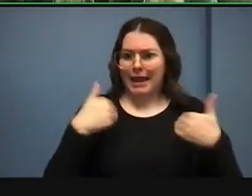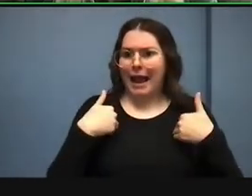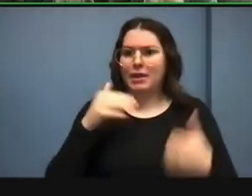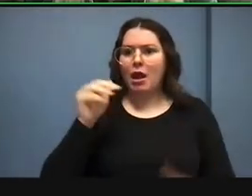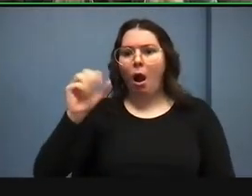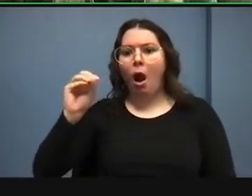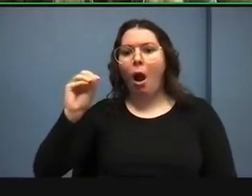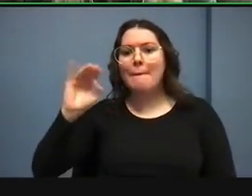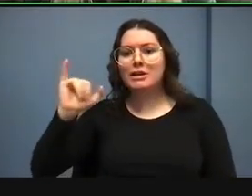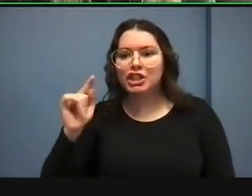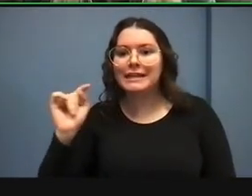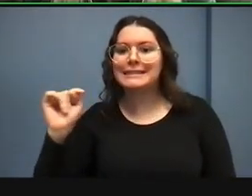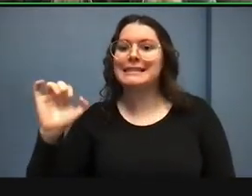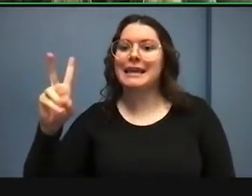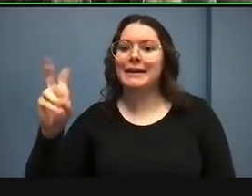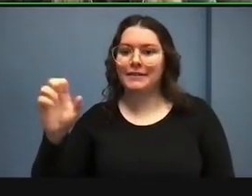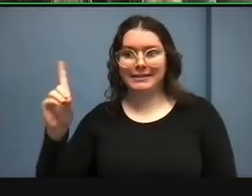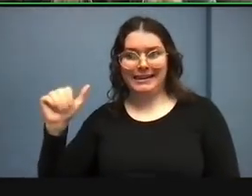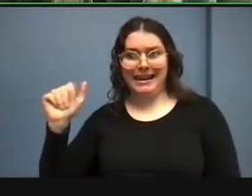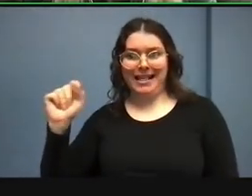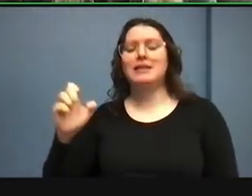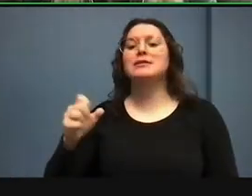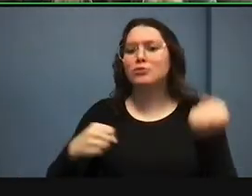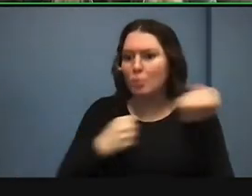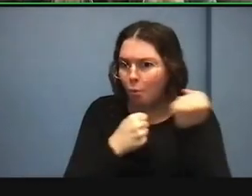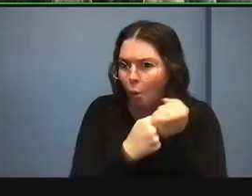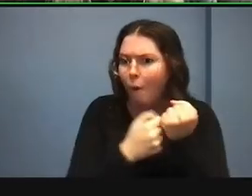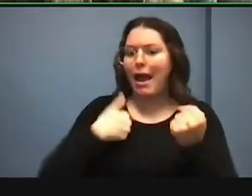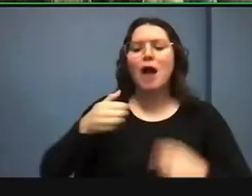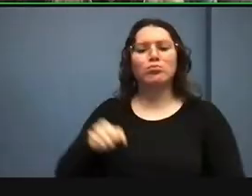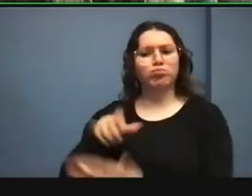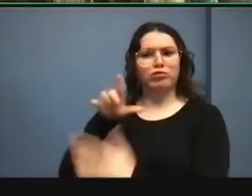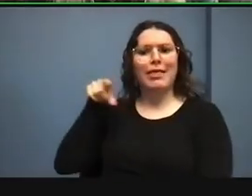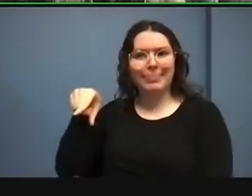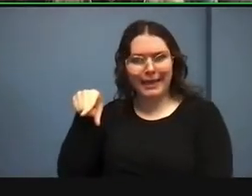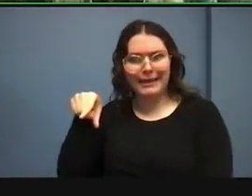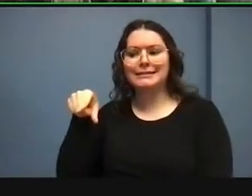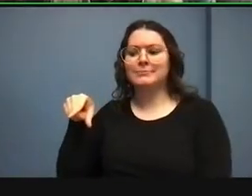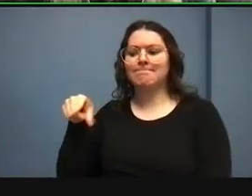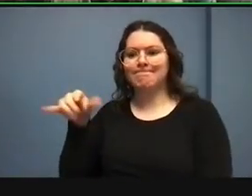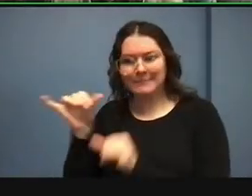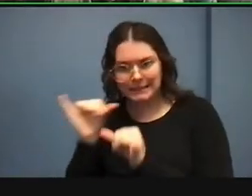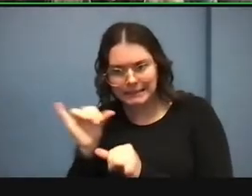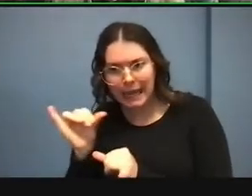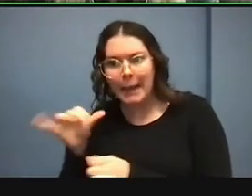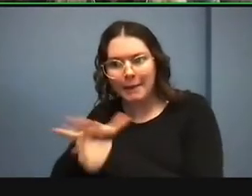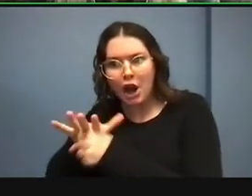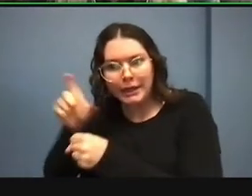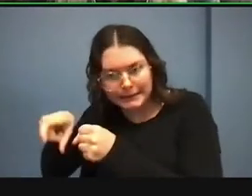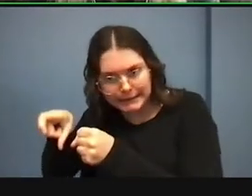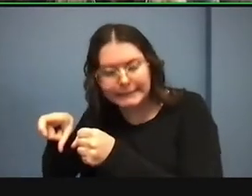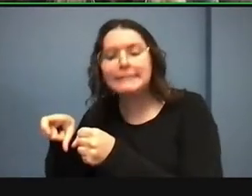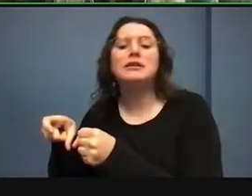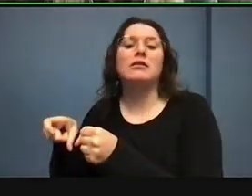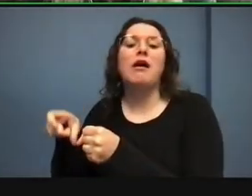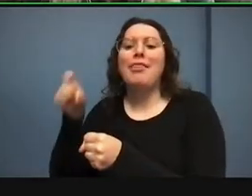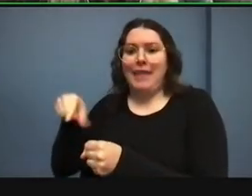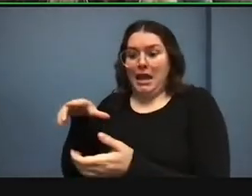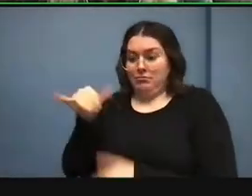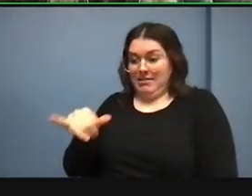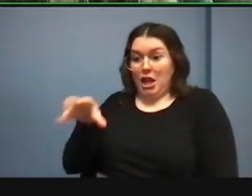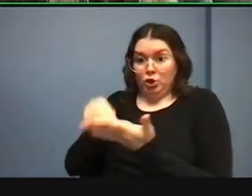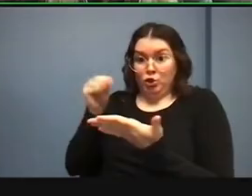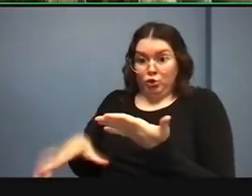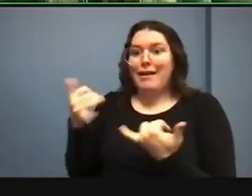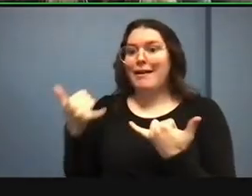objective data that supports that I addressed that same area of need and that student